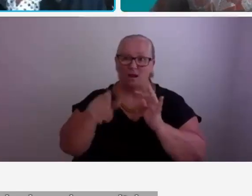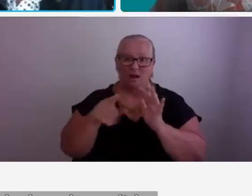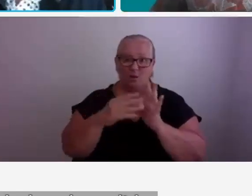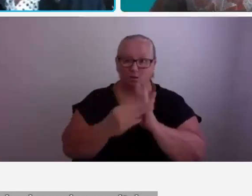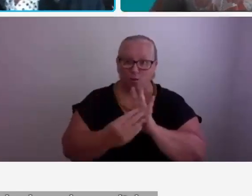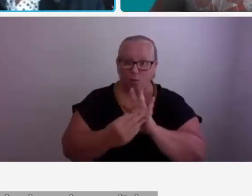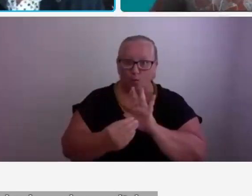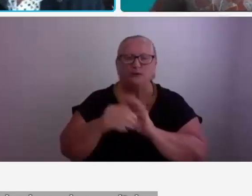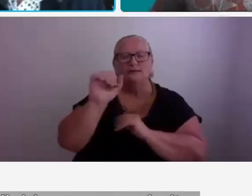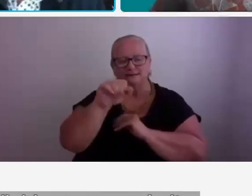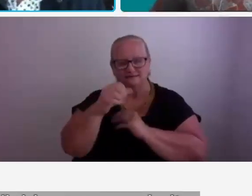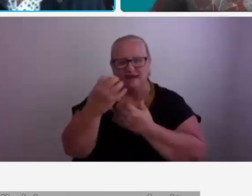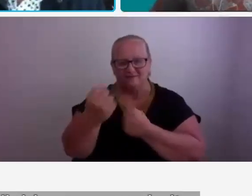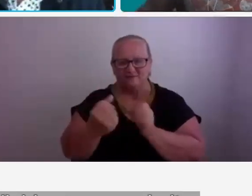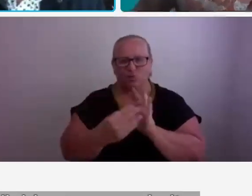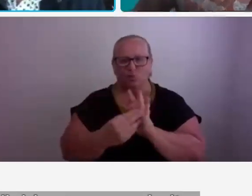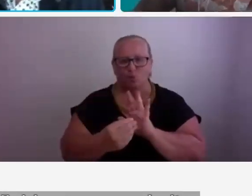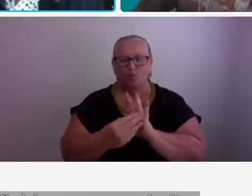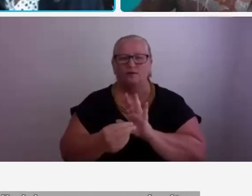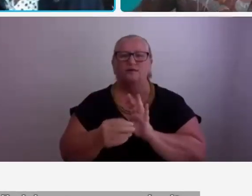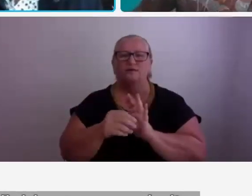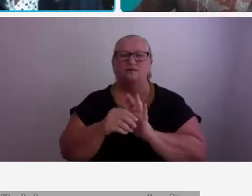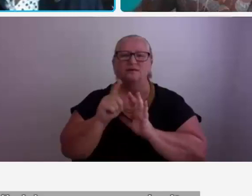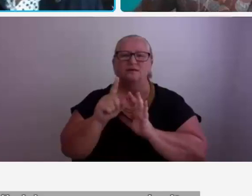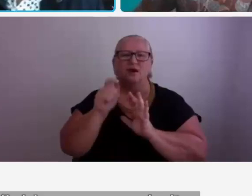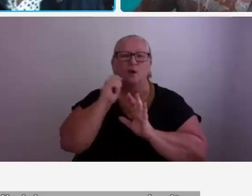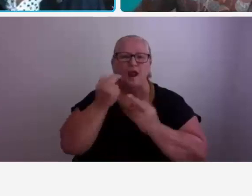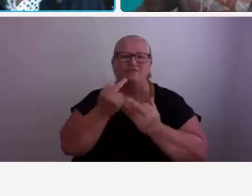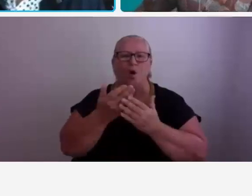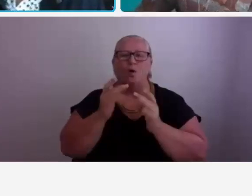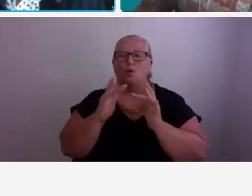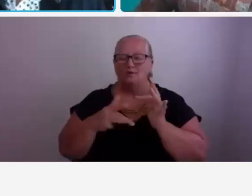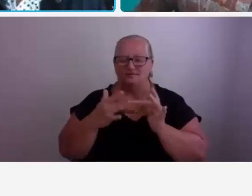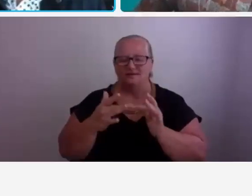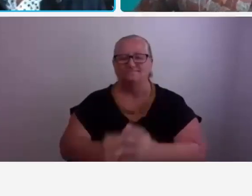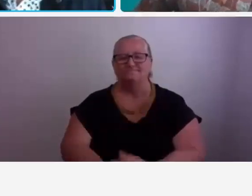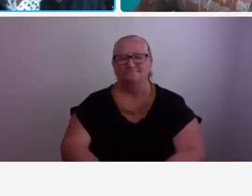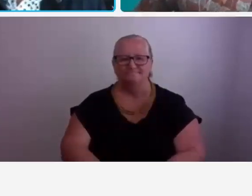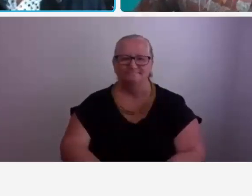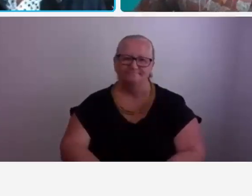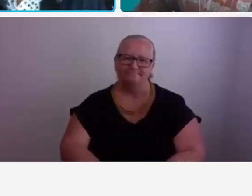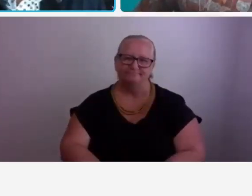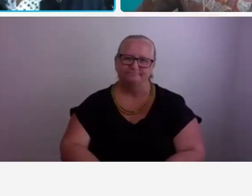and yes, it is. It will be, and it will be available on our website.